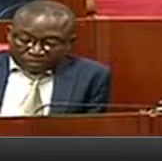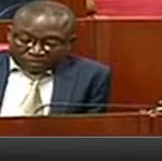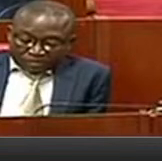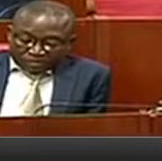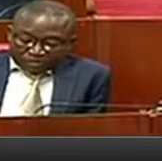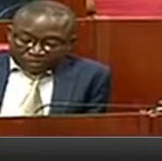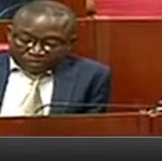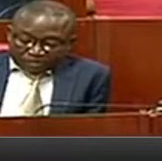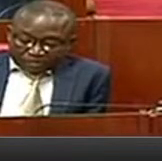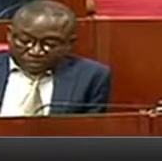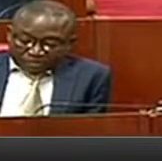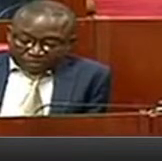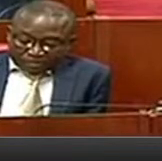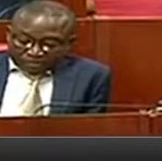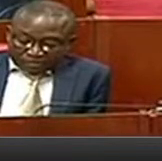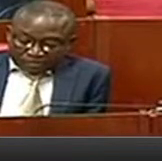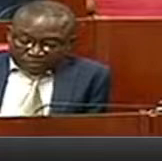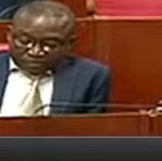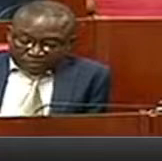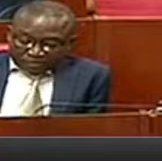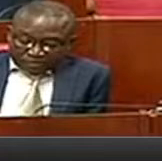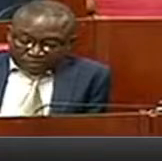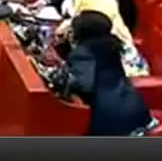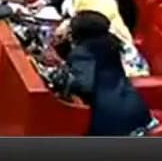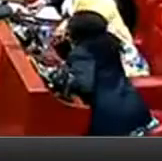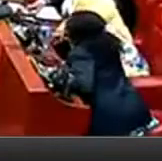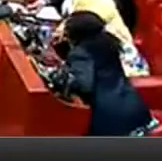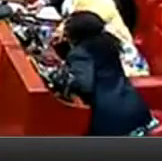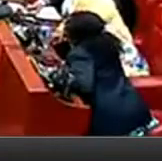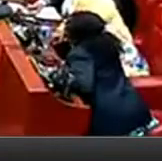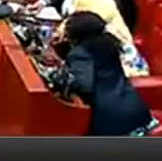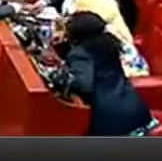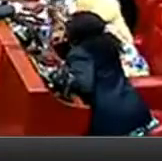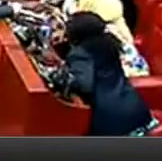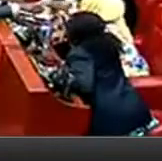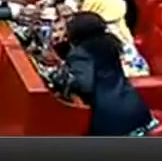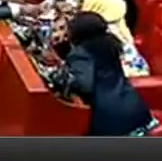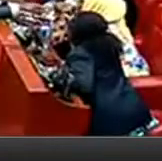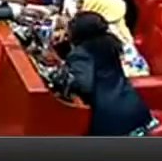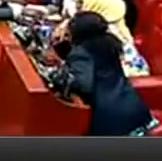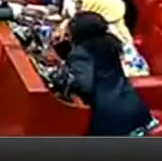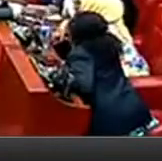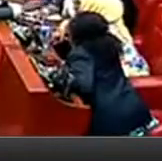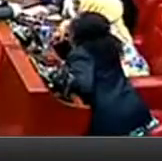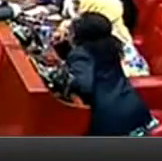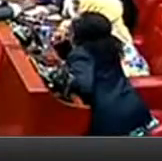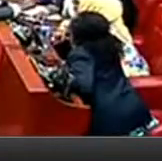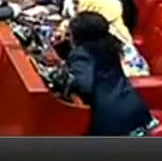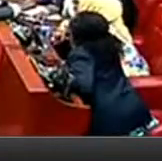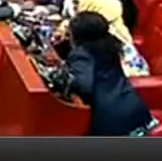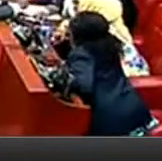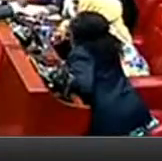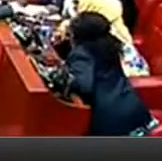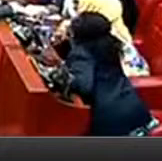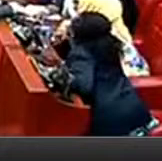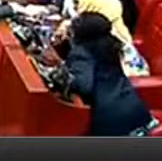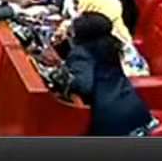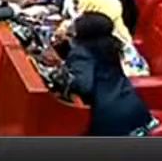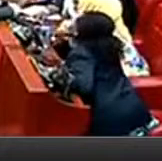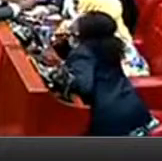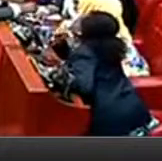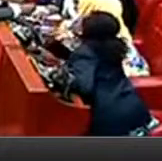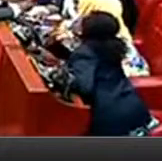Intergovernmental Authority on Development IGAD, the United Nations, and UN Specialized agencies such as the United Nations